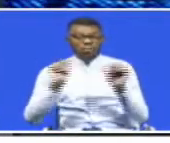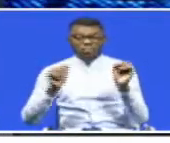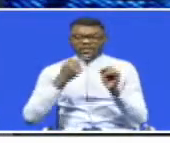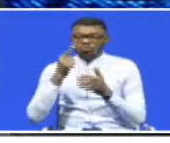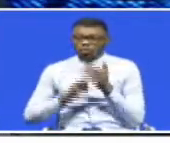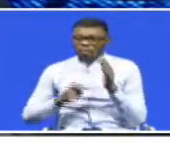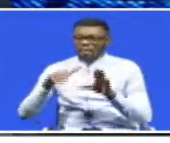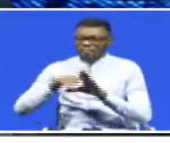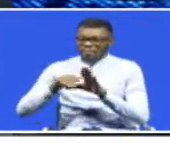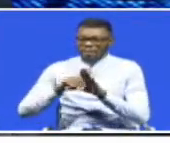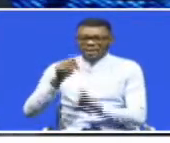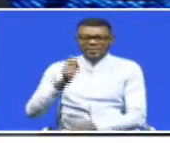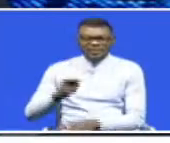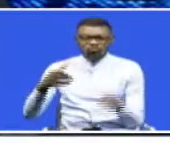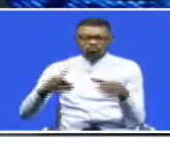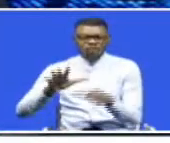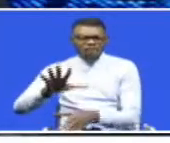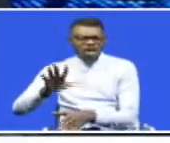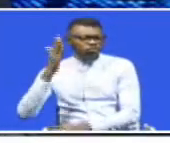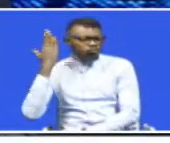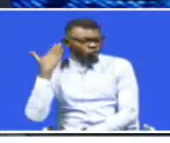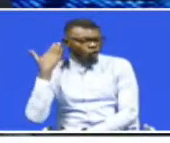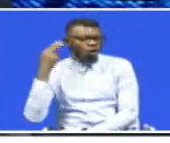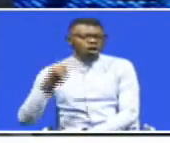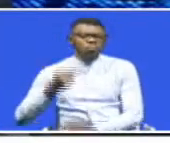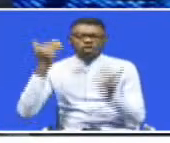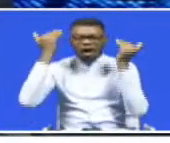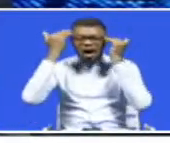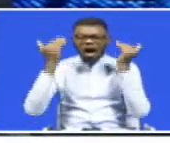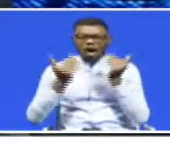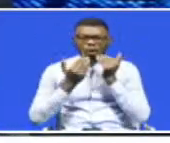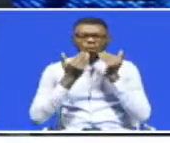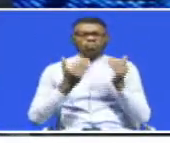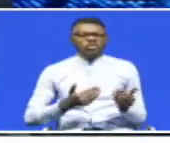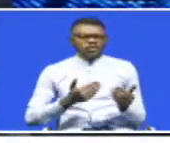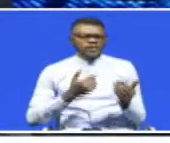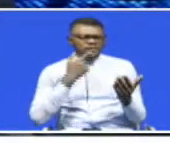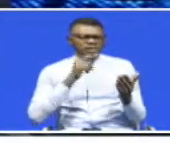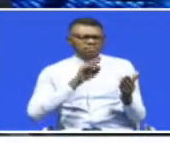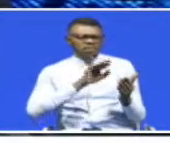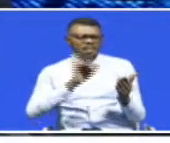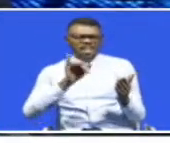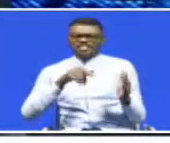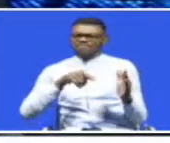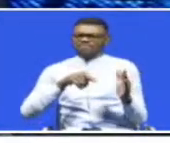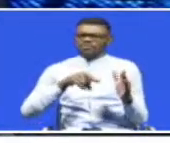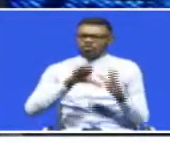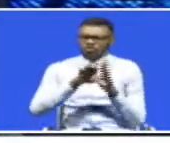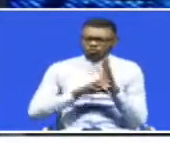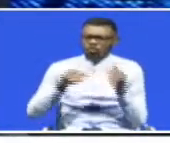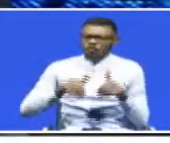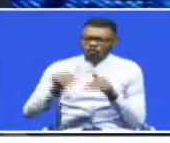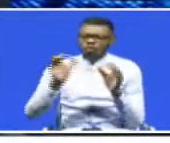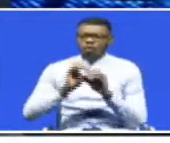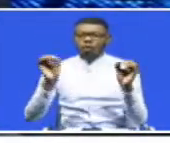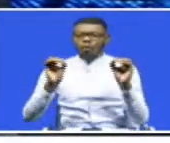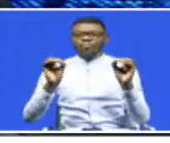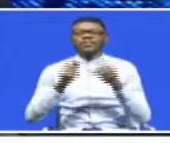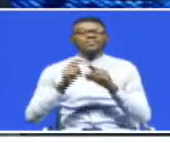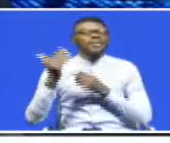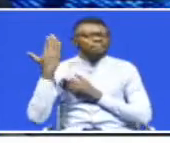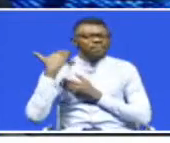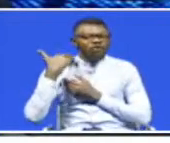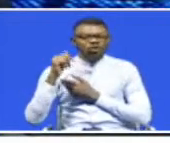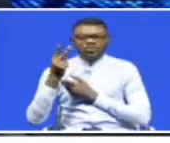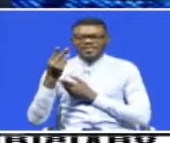a five-judge bench of the High Court that declared BBI unconstitutional and the 2017 annulment of the